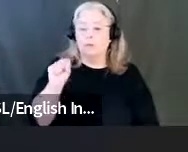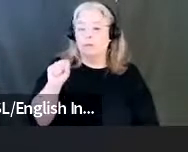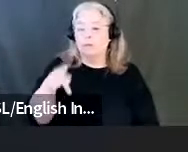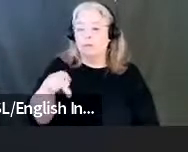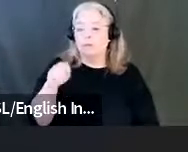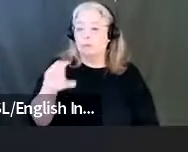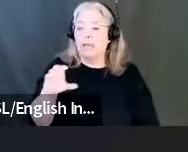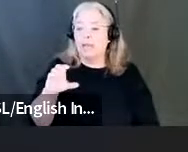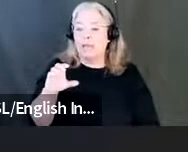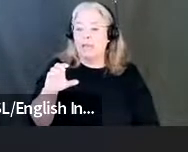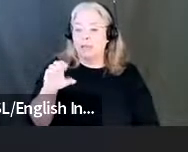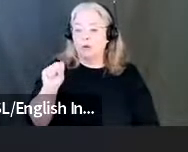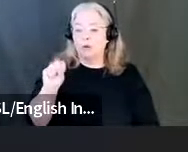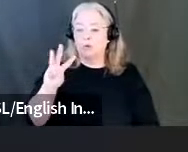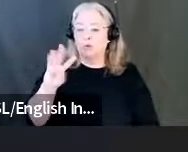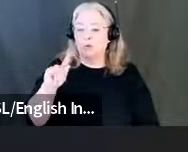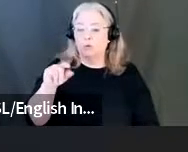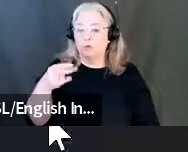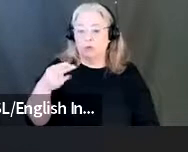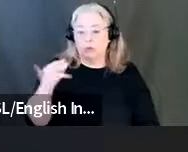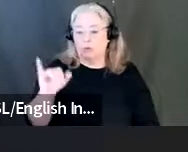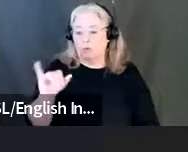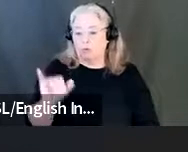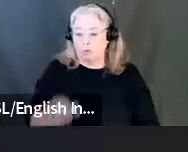there as well.